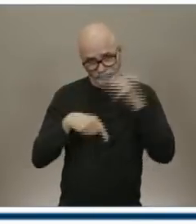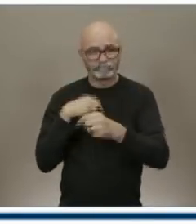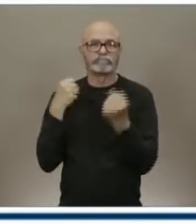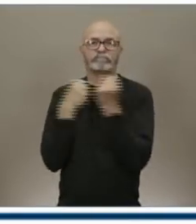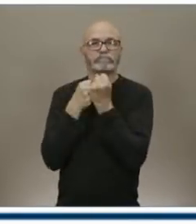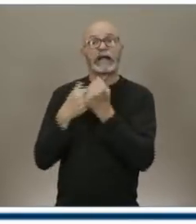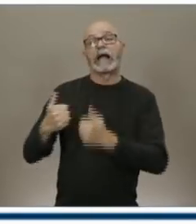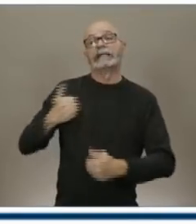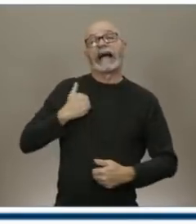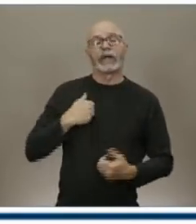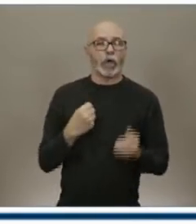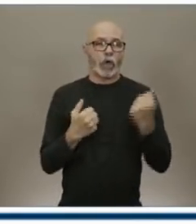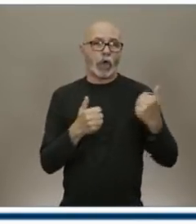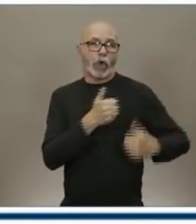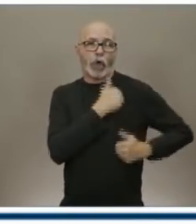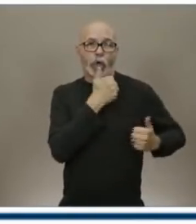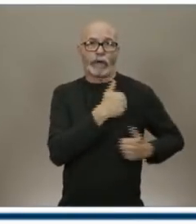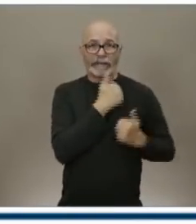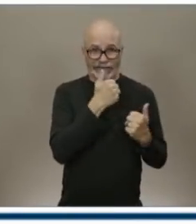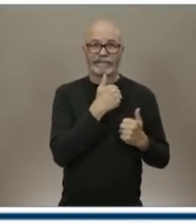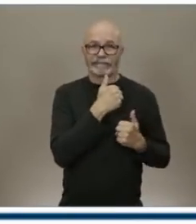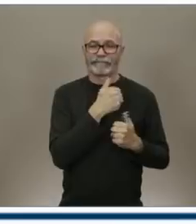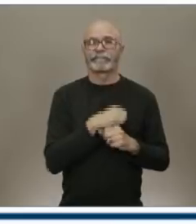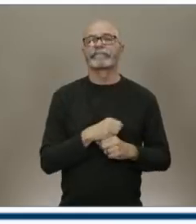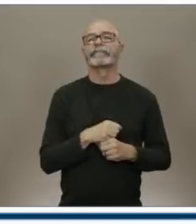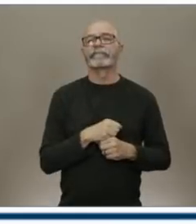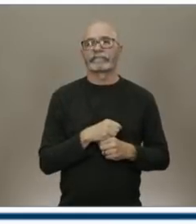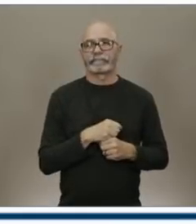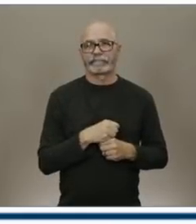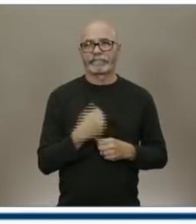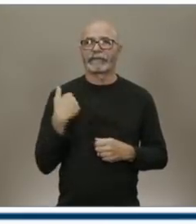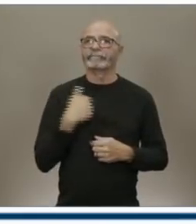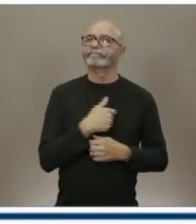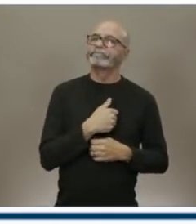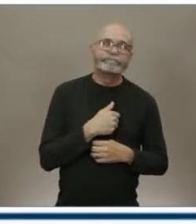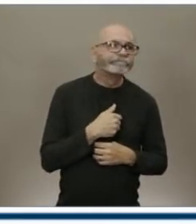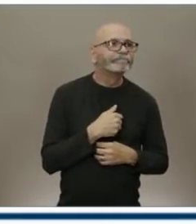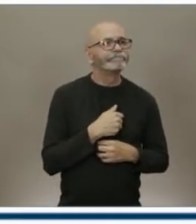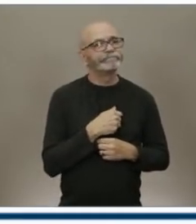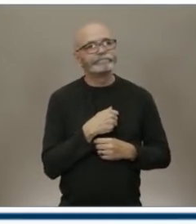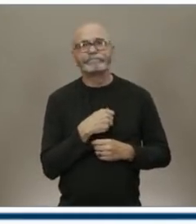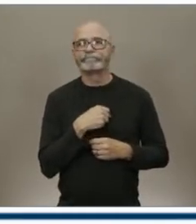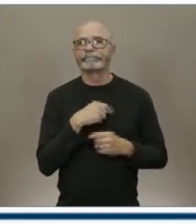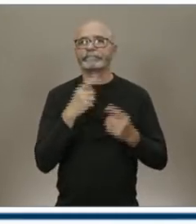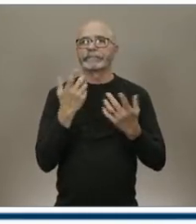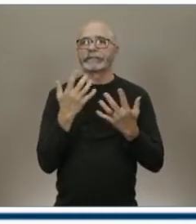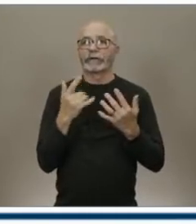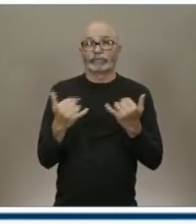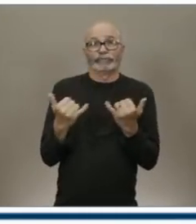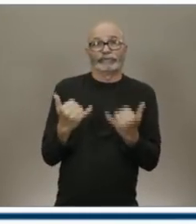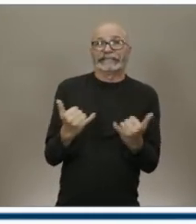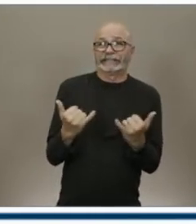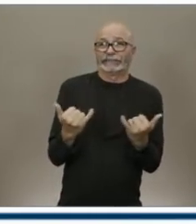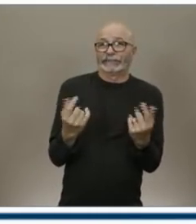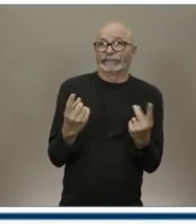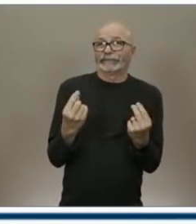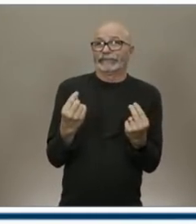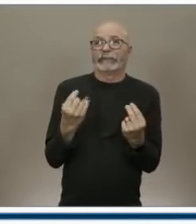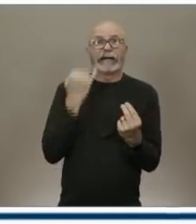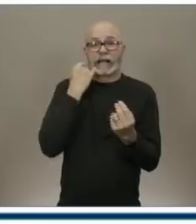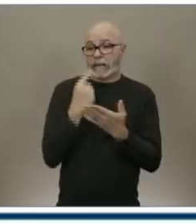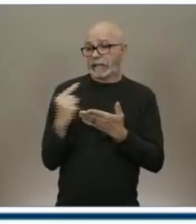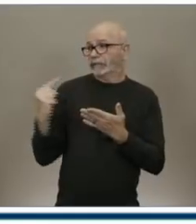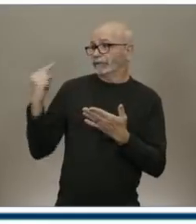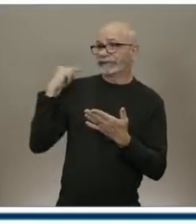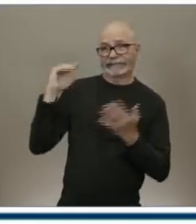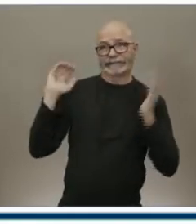Forces. We have moved a huge way forward from today compared to last week. Tremendous amount